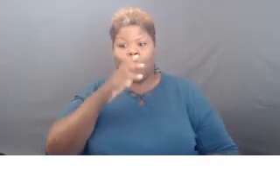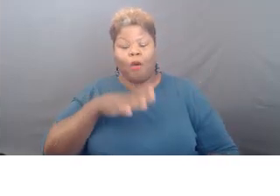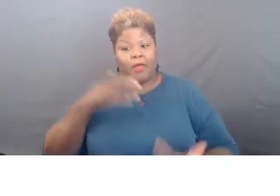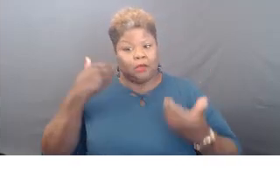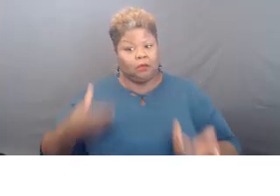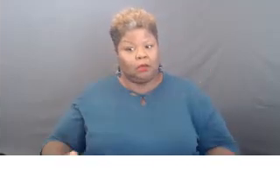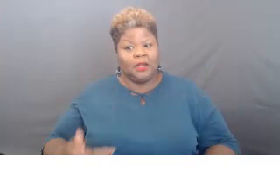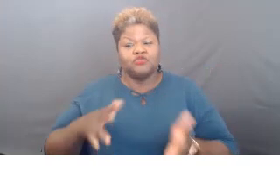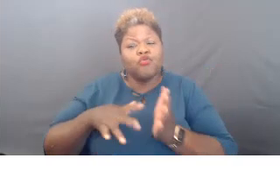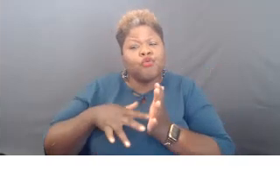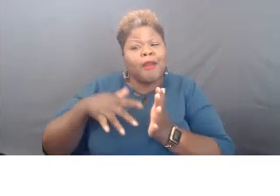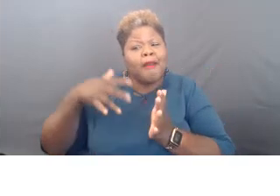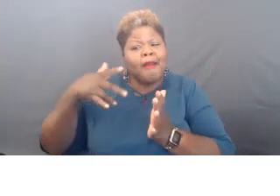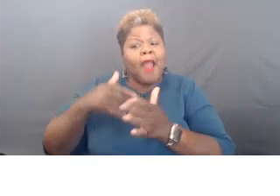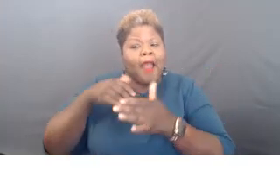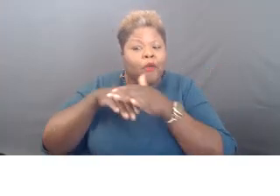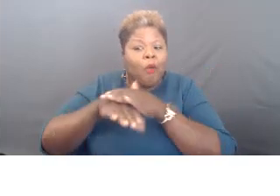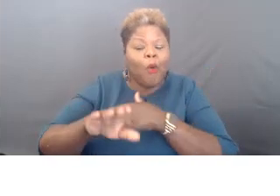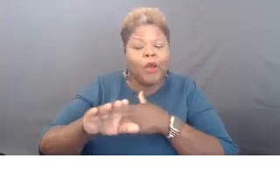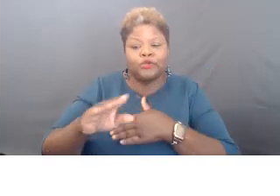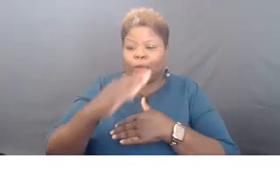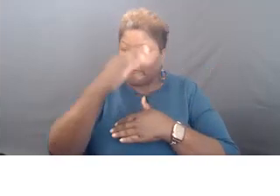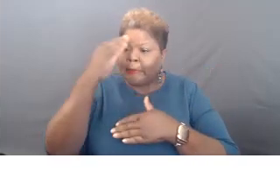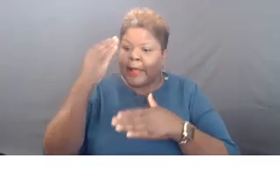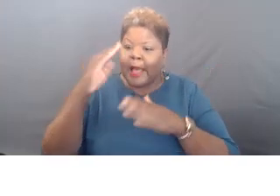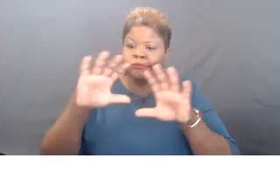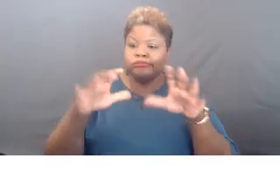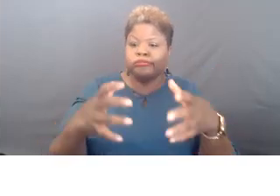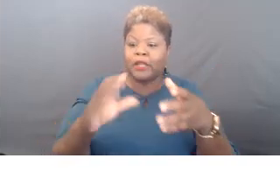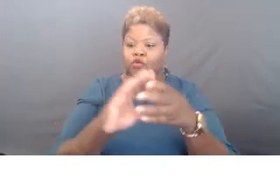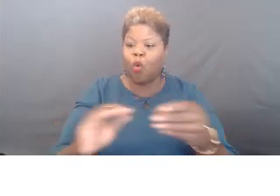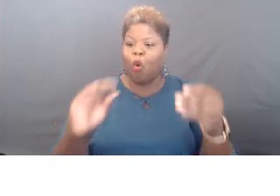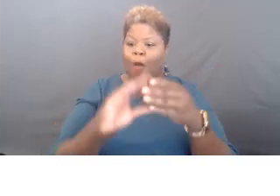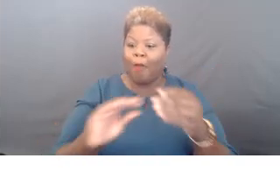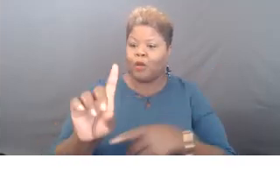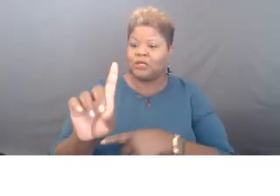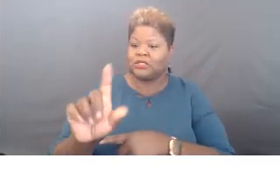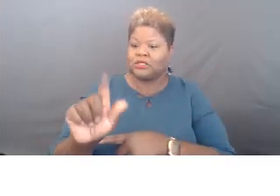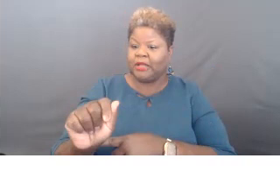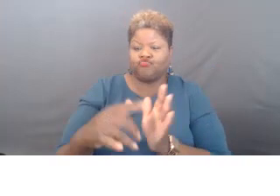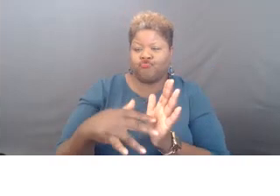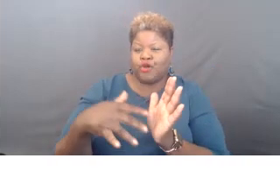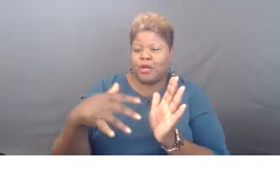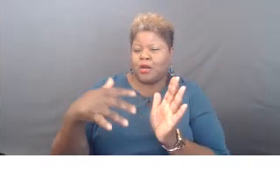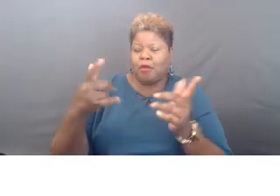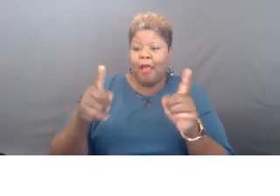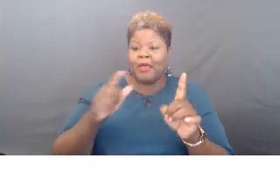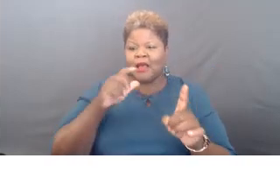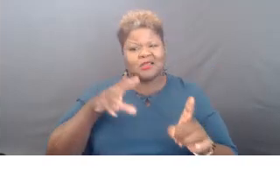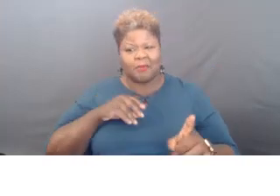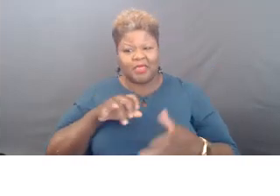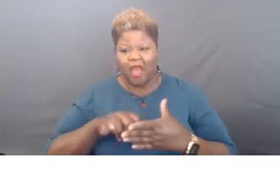rare that I go into Black-led spaces where disability is talked about at all. And that is not acceptable to